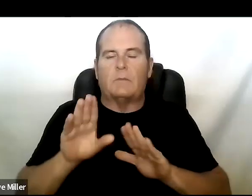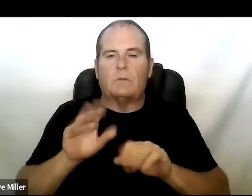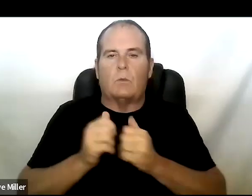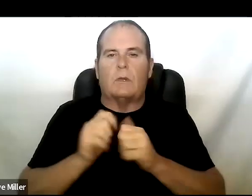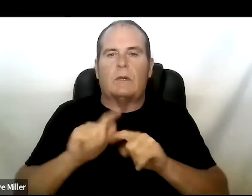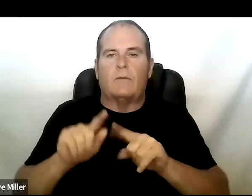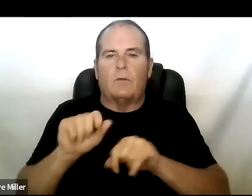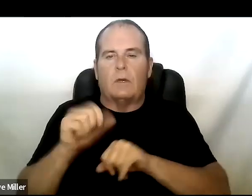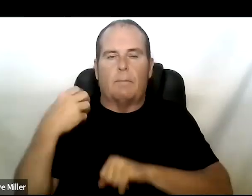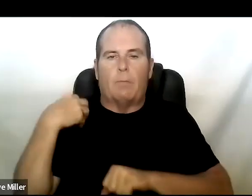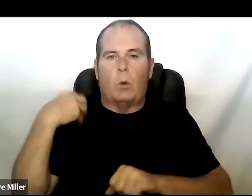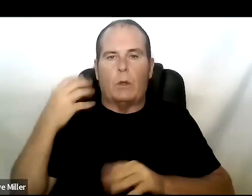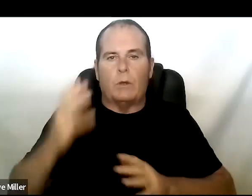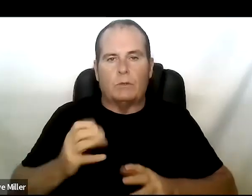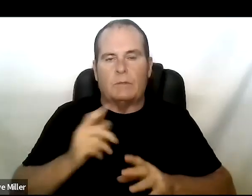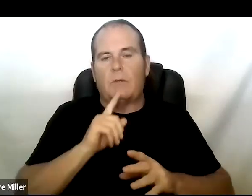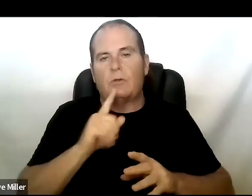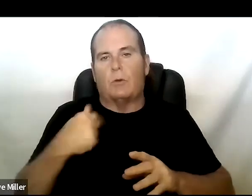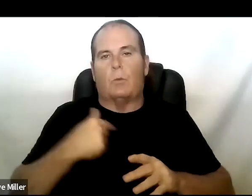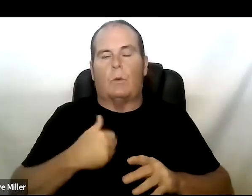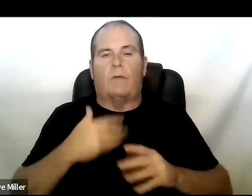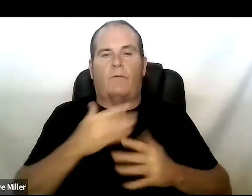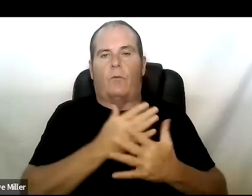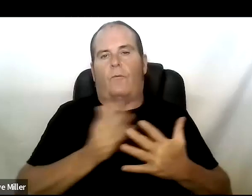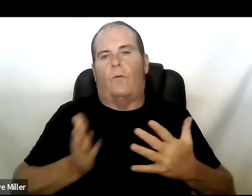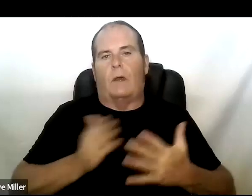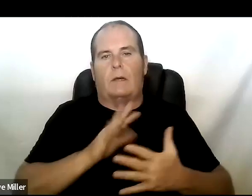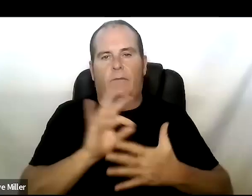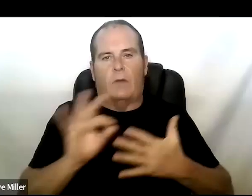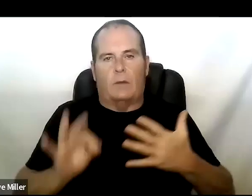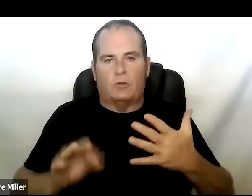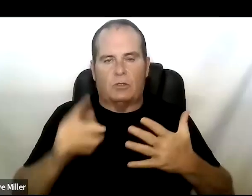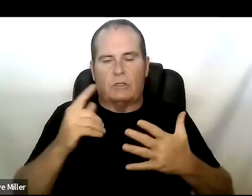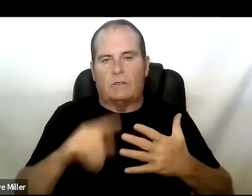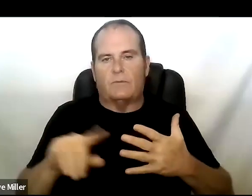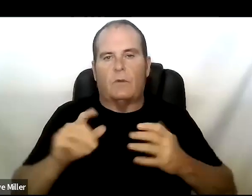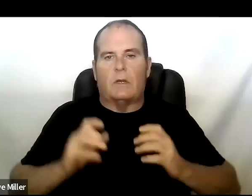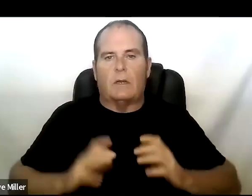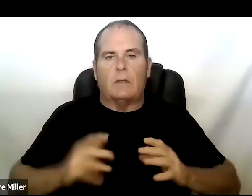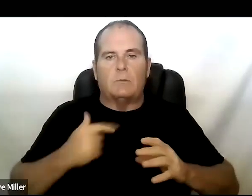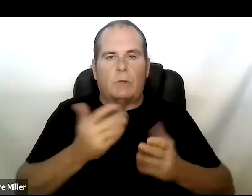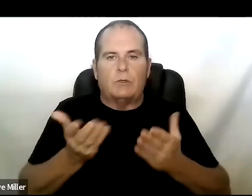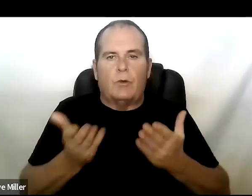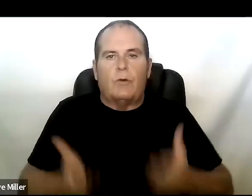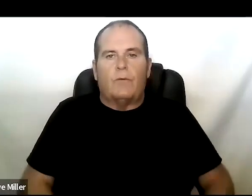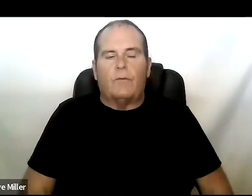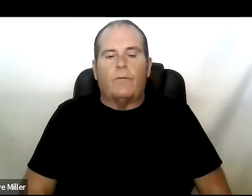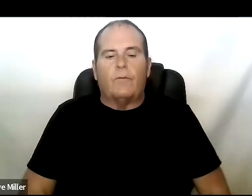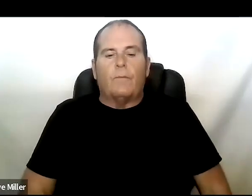to ensure we have a wide range of options for the clients we serve.